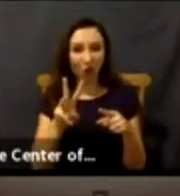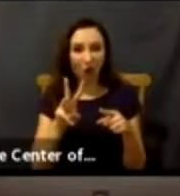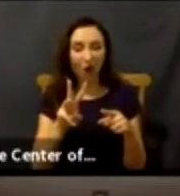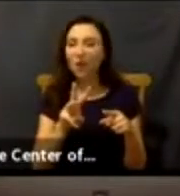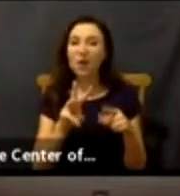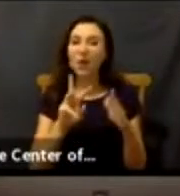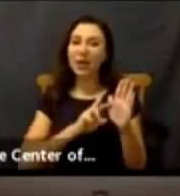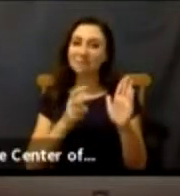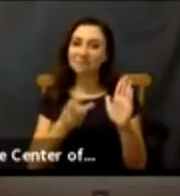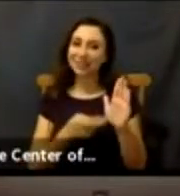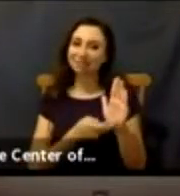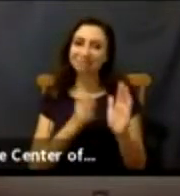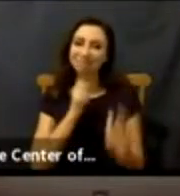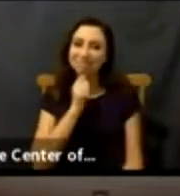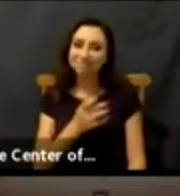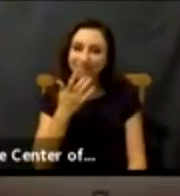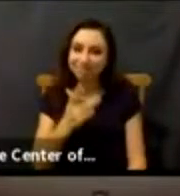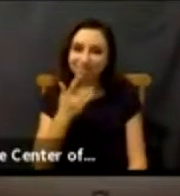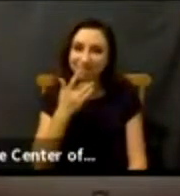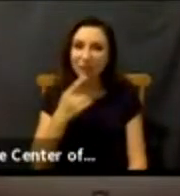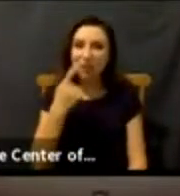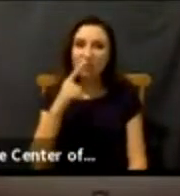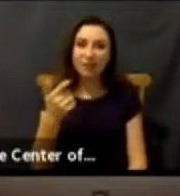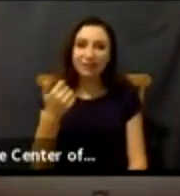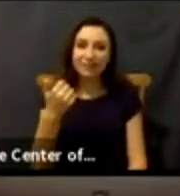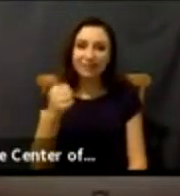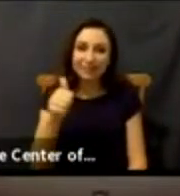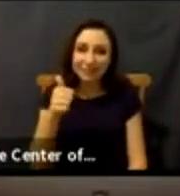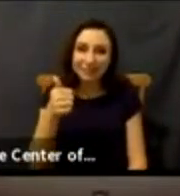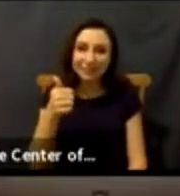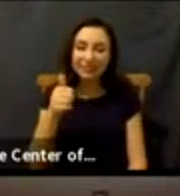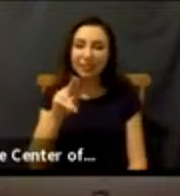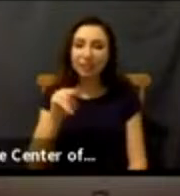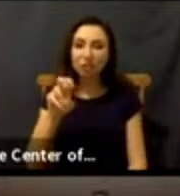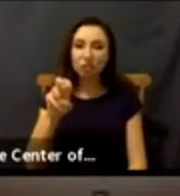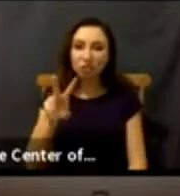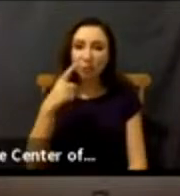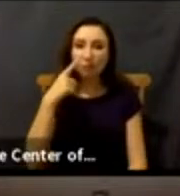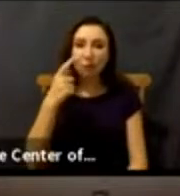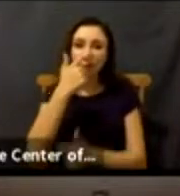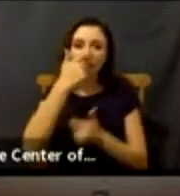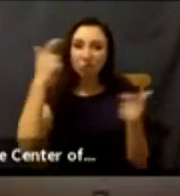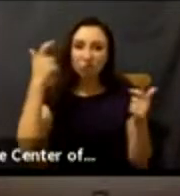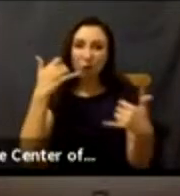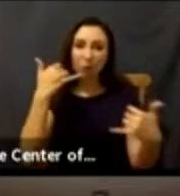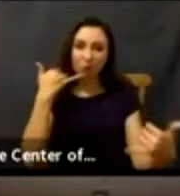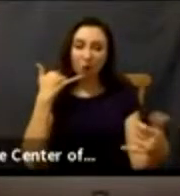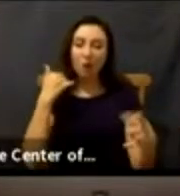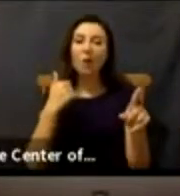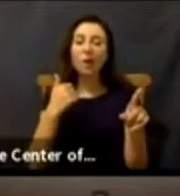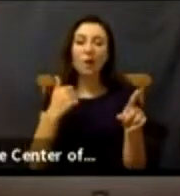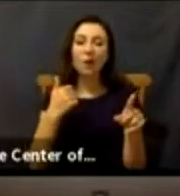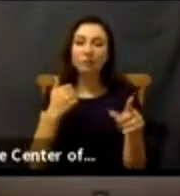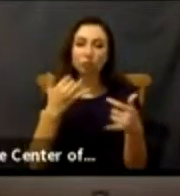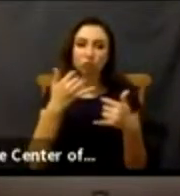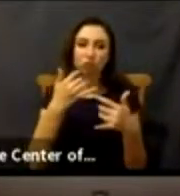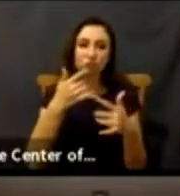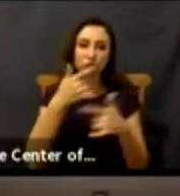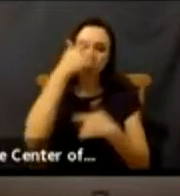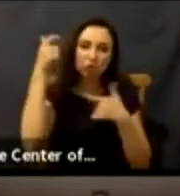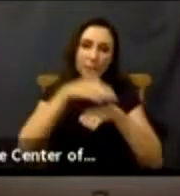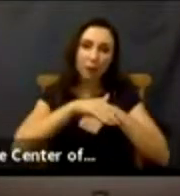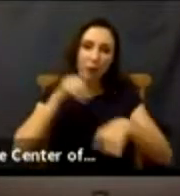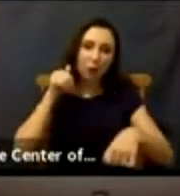for the 10th of November in terms of being on trauma call. Ugh. So Dr. Souza, our